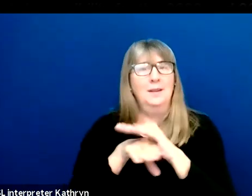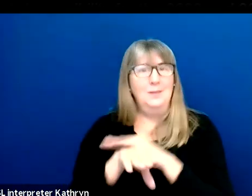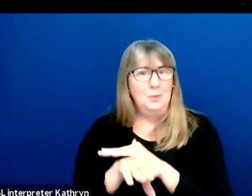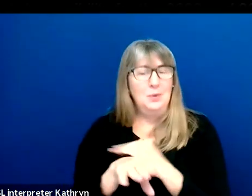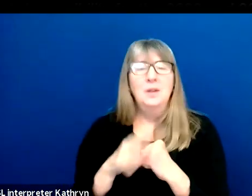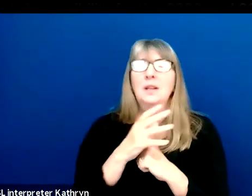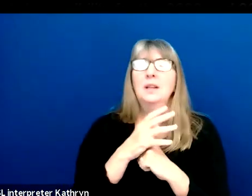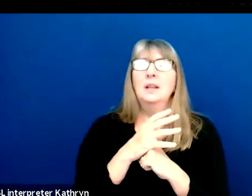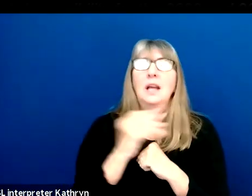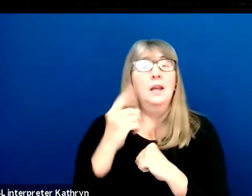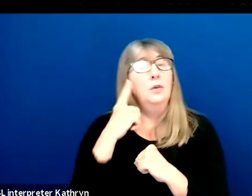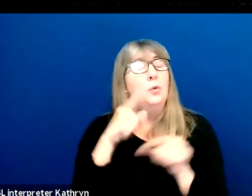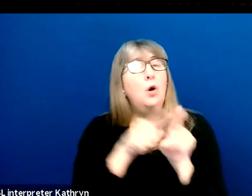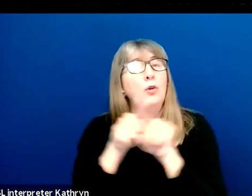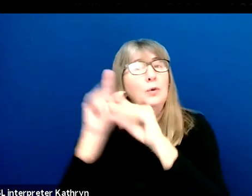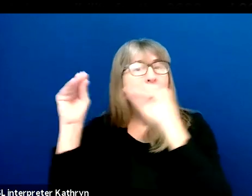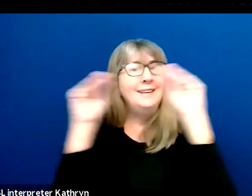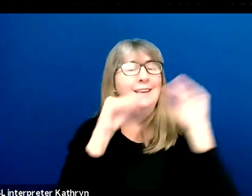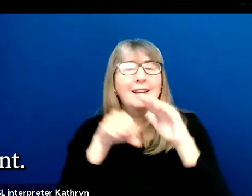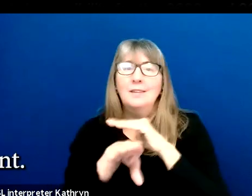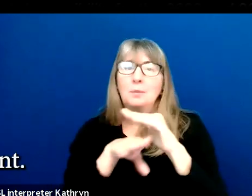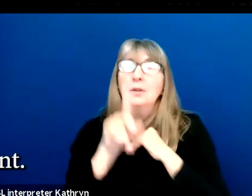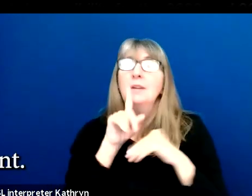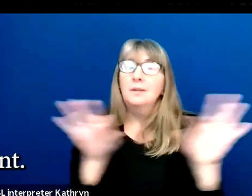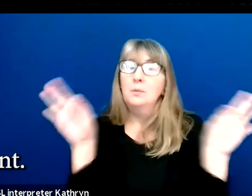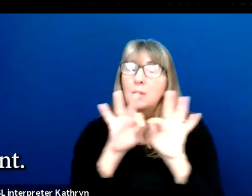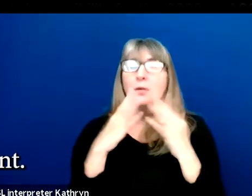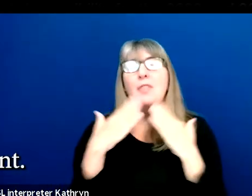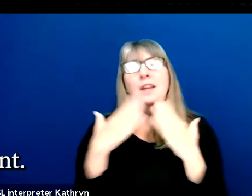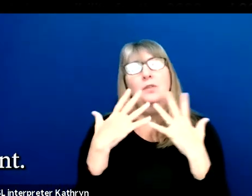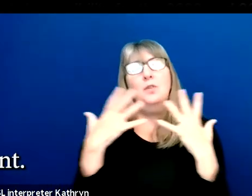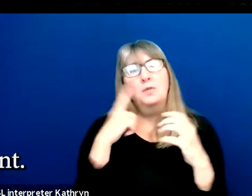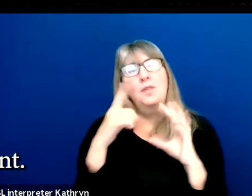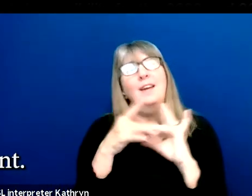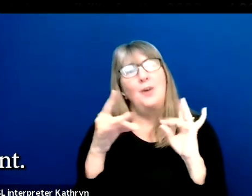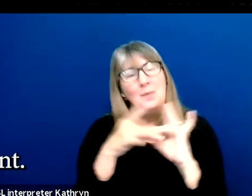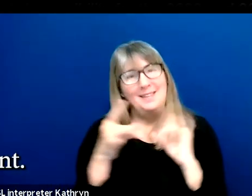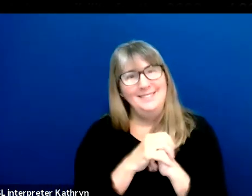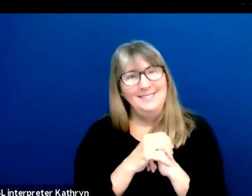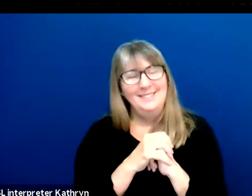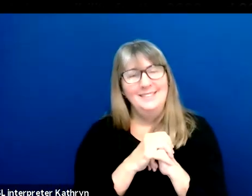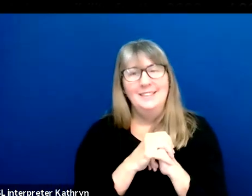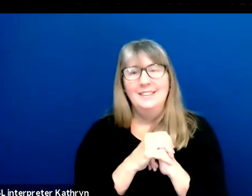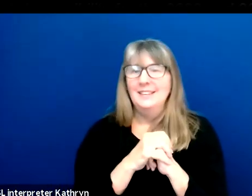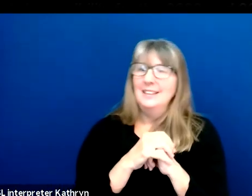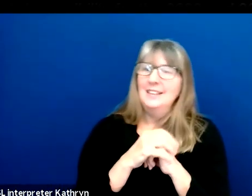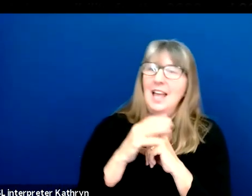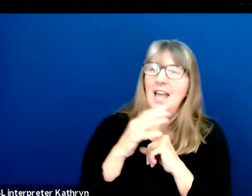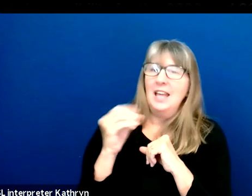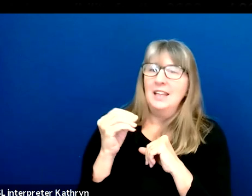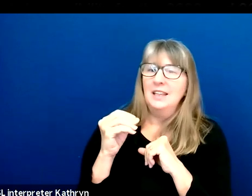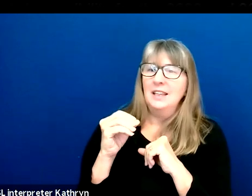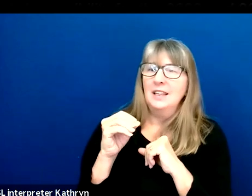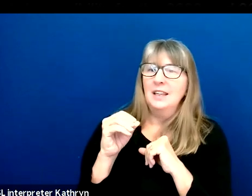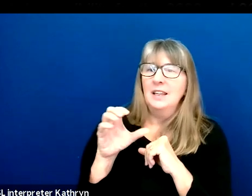and to also teach that accessibility is important. So thank you so much for that comment. And I just wanted to